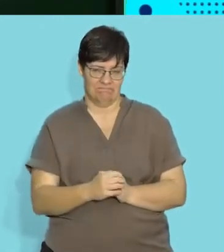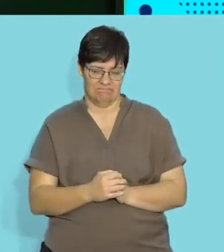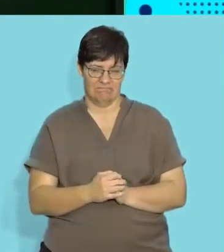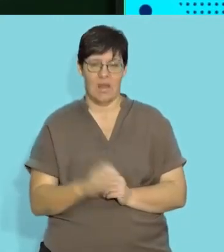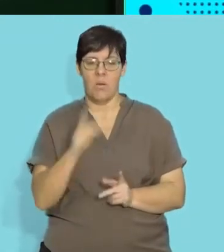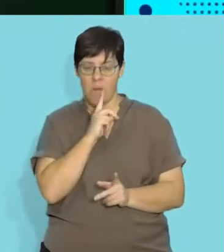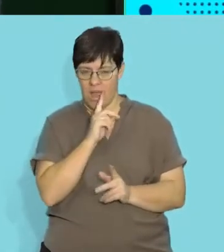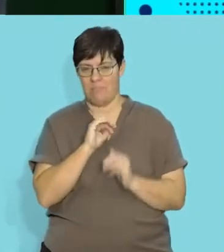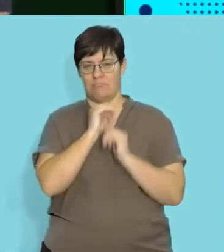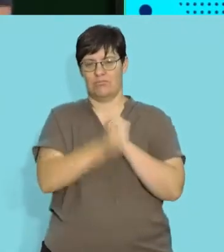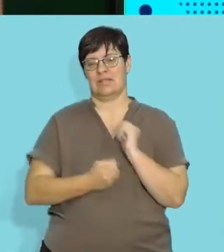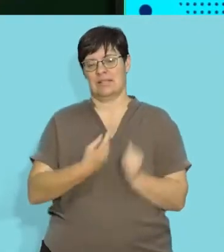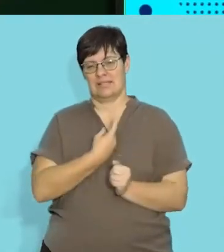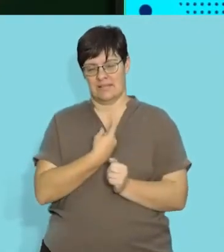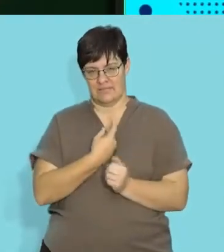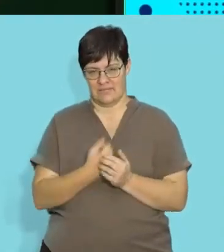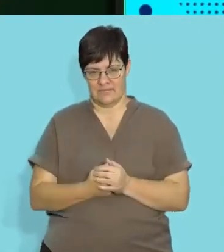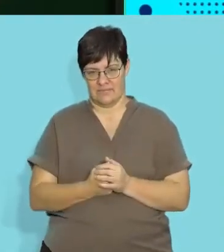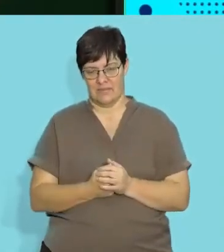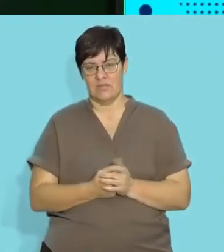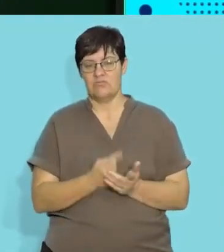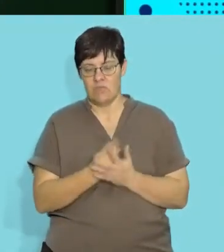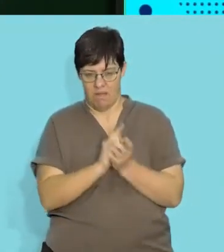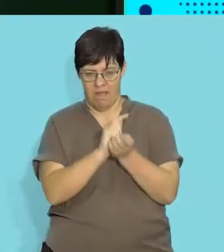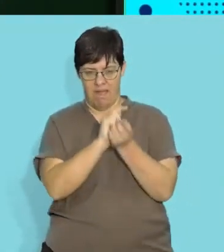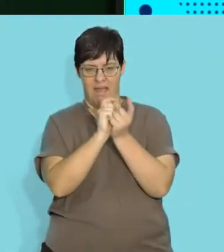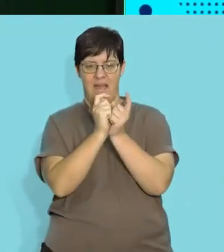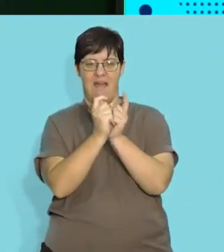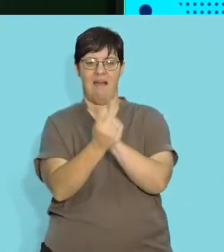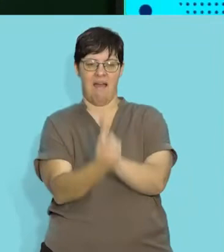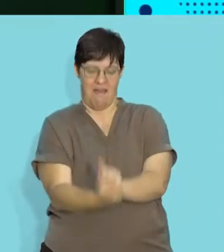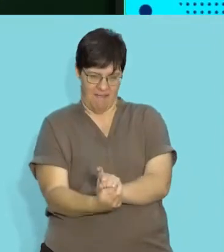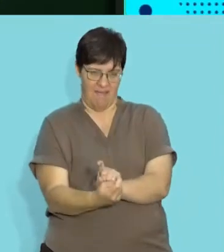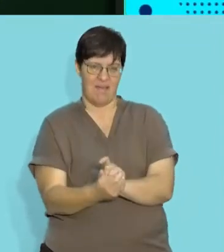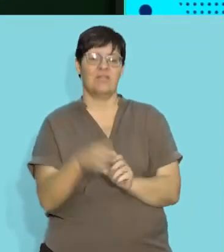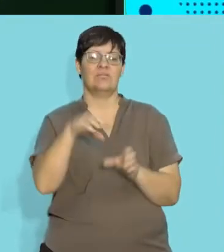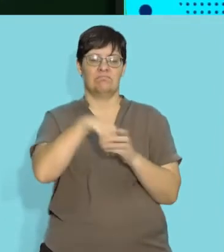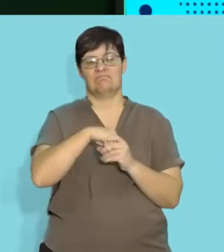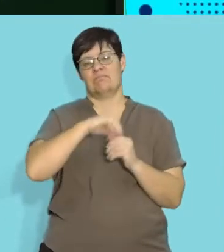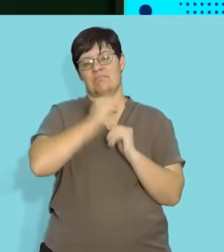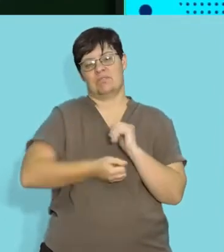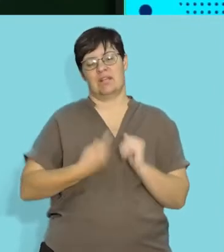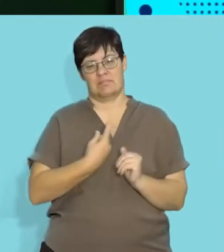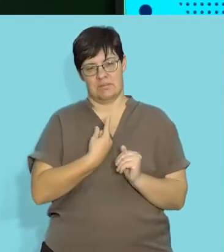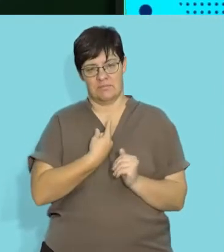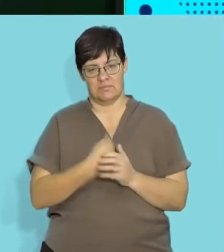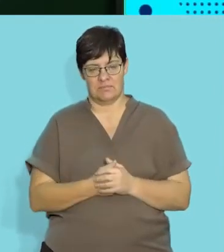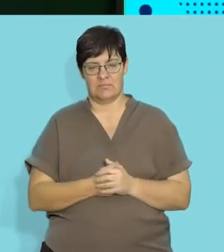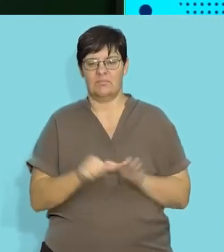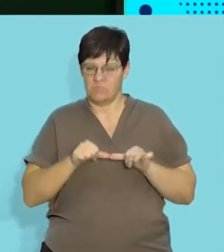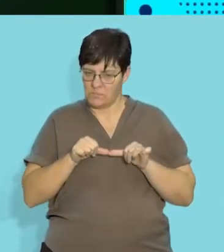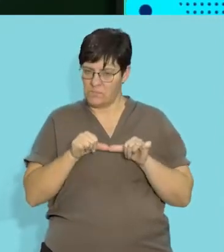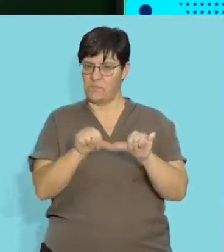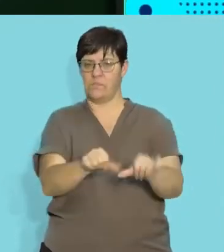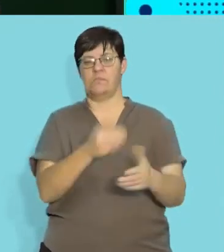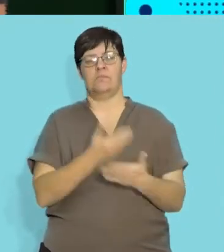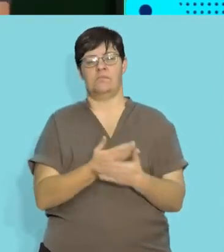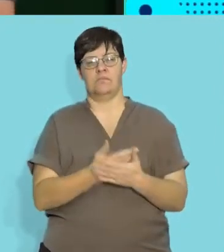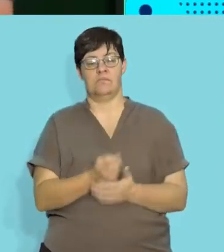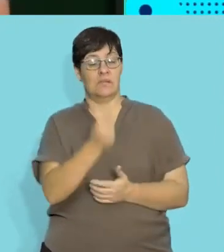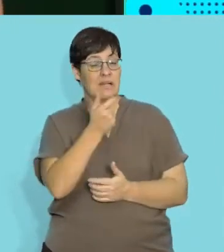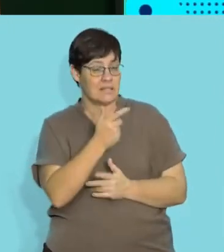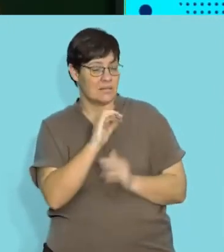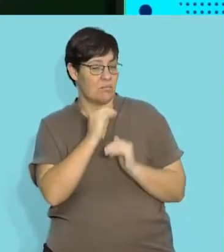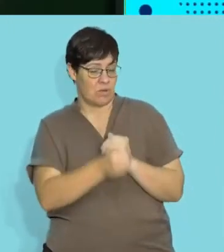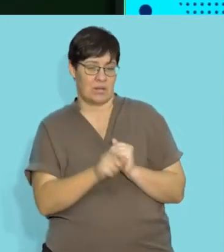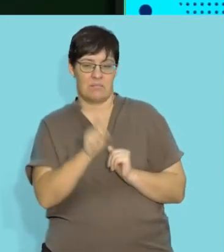these are the mechanisms that plants have evolved or adapted to be able to survive. And it's important that these seeds are